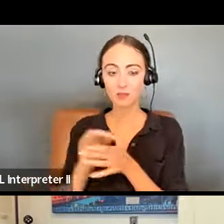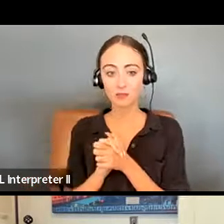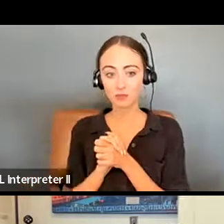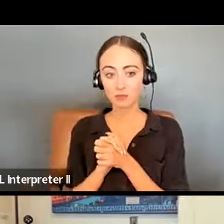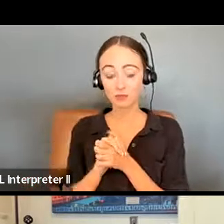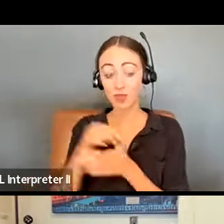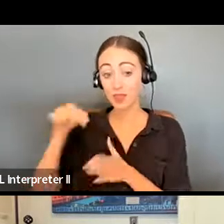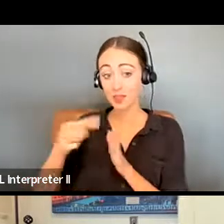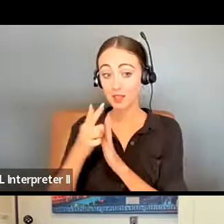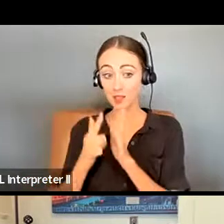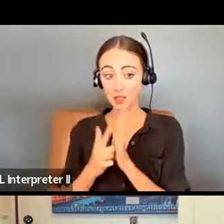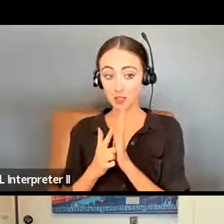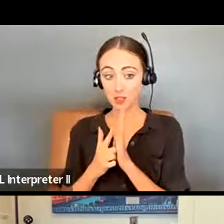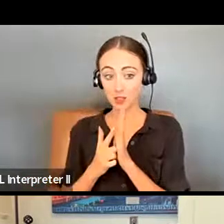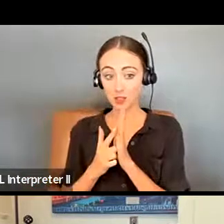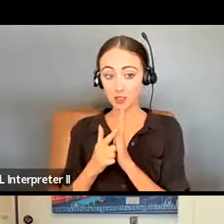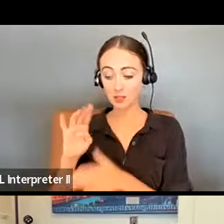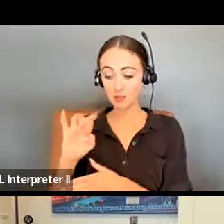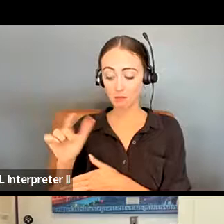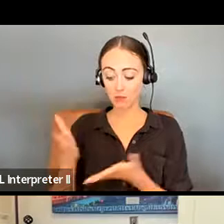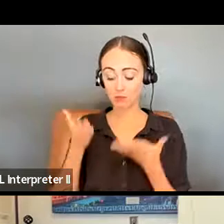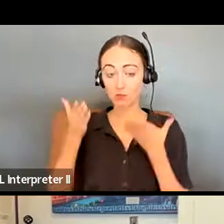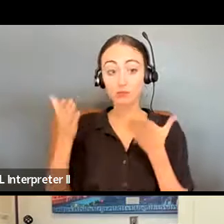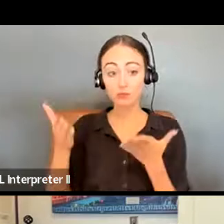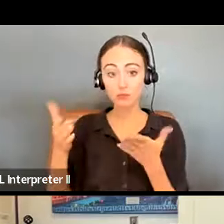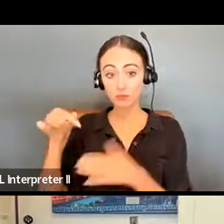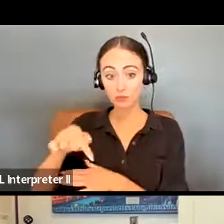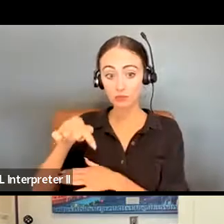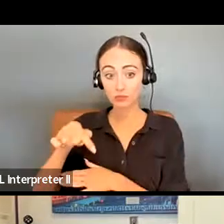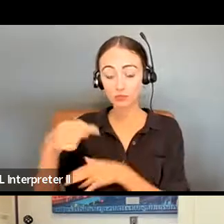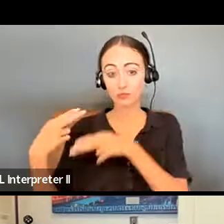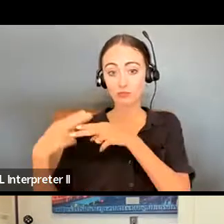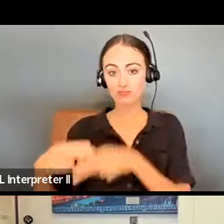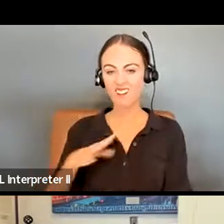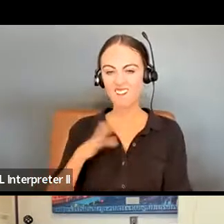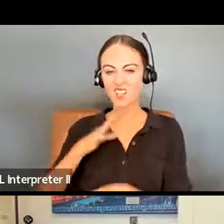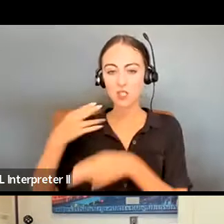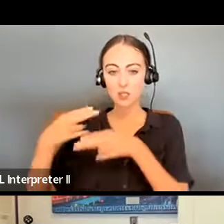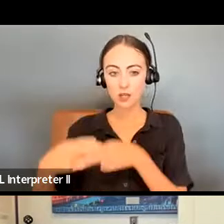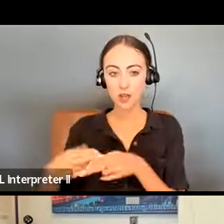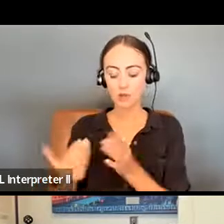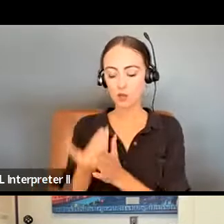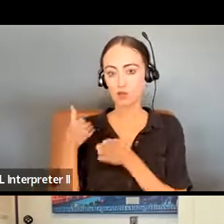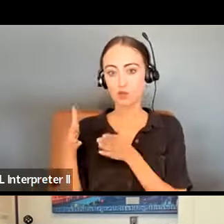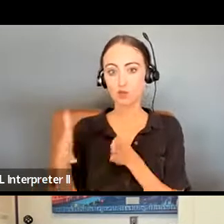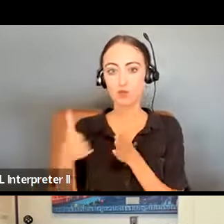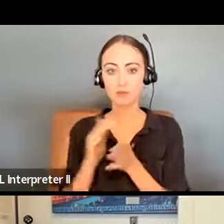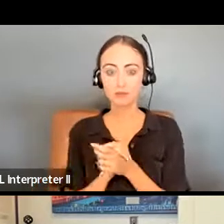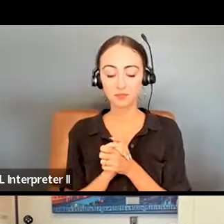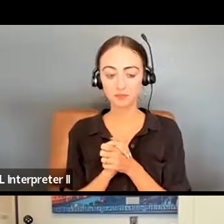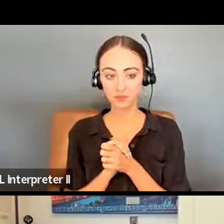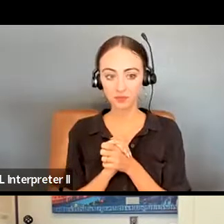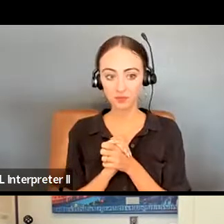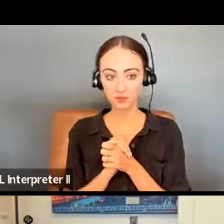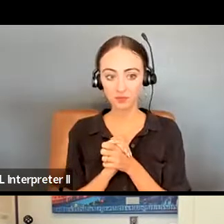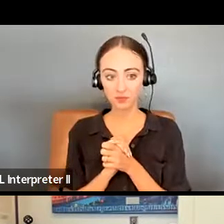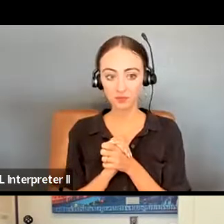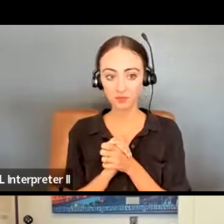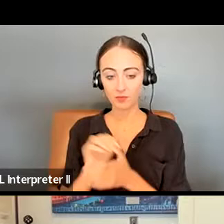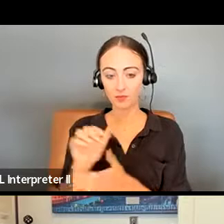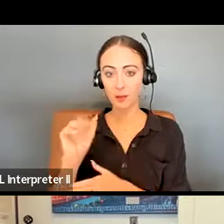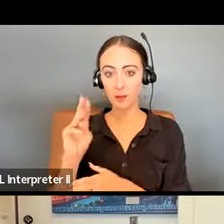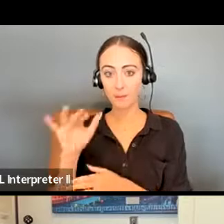This legislation, the bill before us, would designate official names for the new streets. Amin Muslim